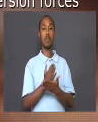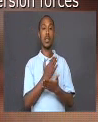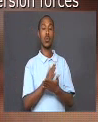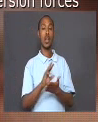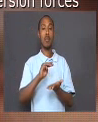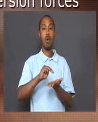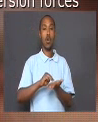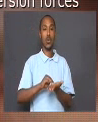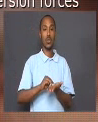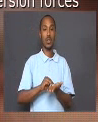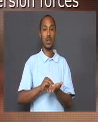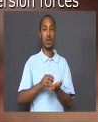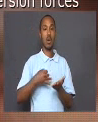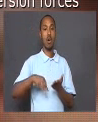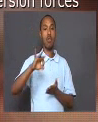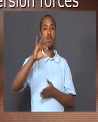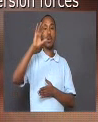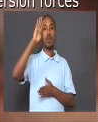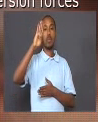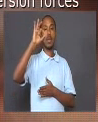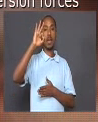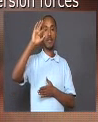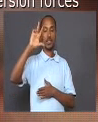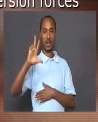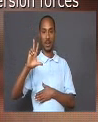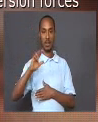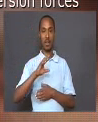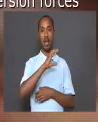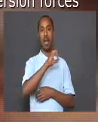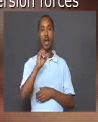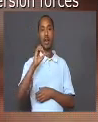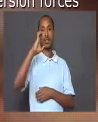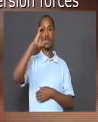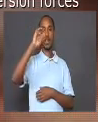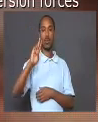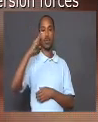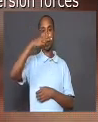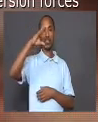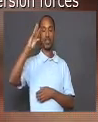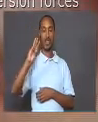the molecules of boron trifluoride and ethane.